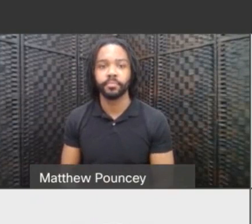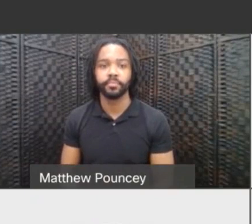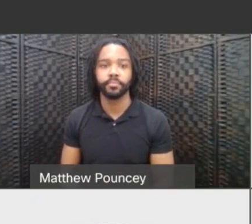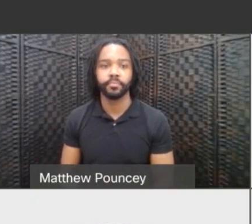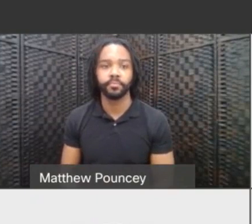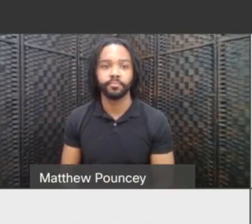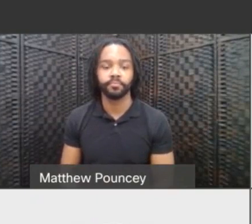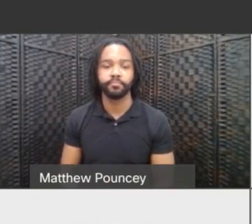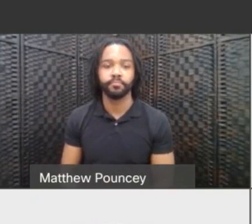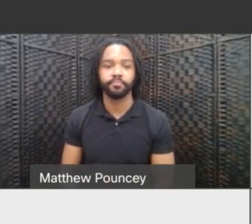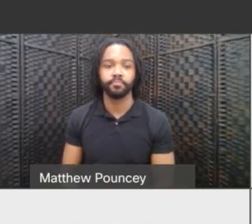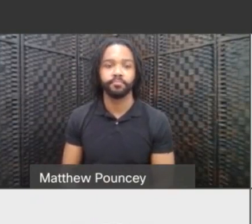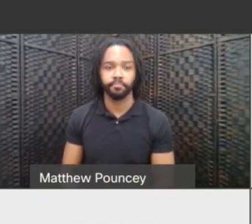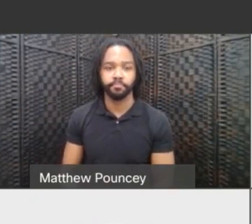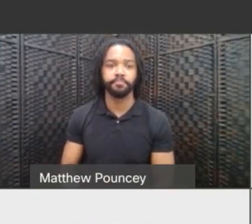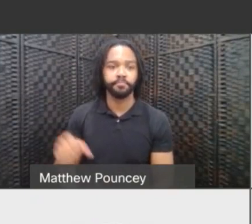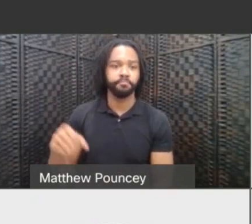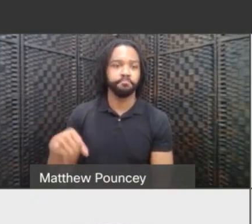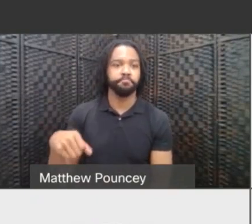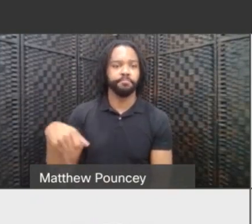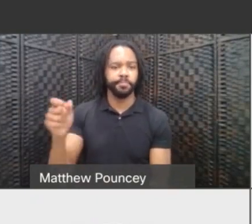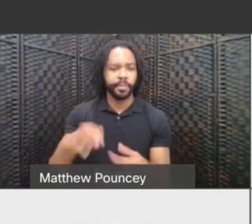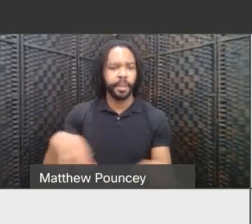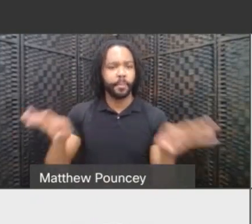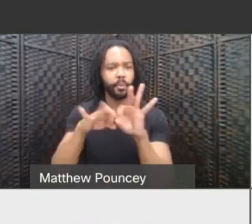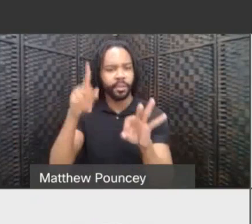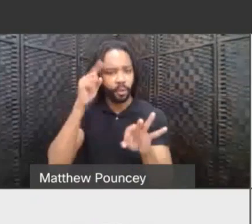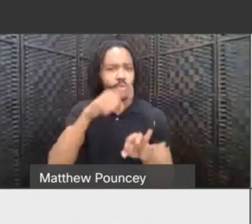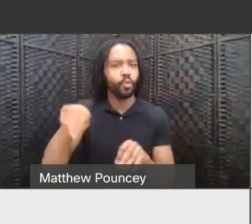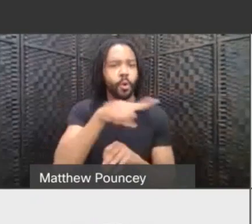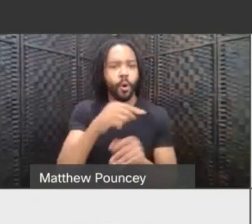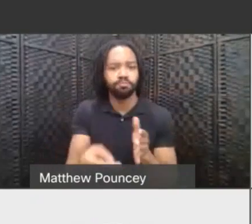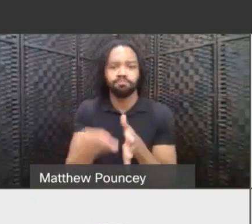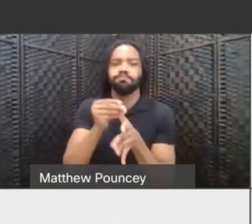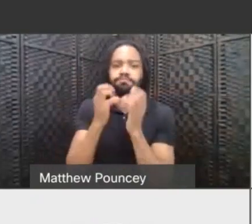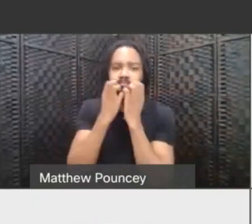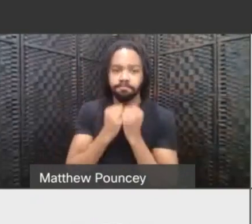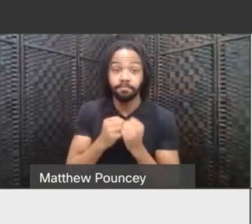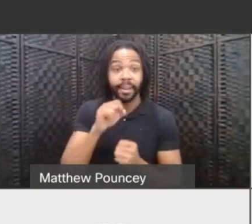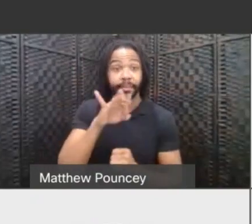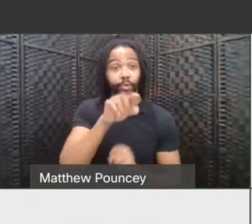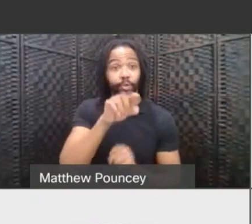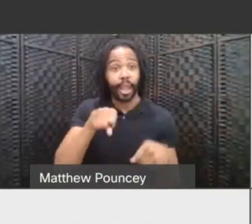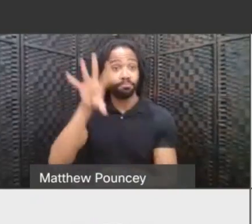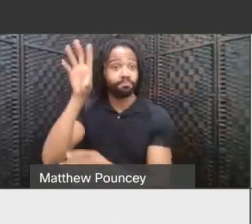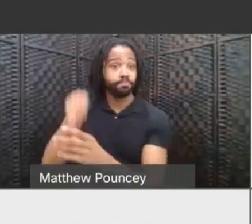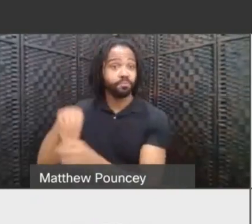is important to many of the people who are here. So if people are able to attend again,